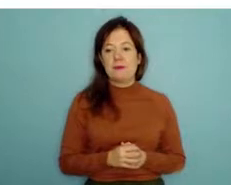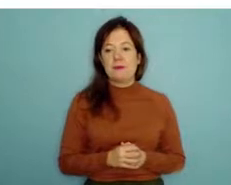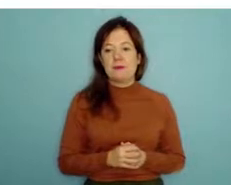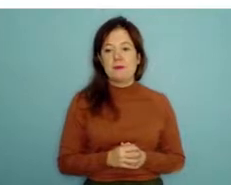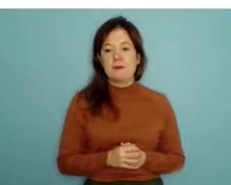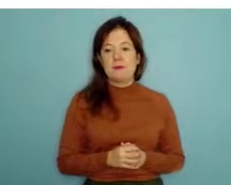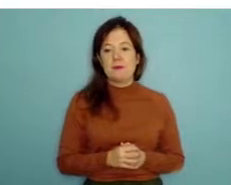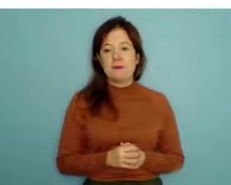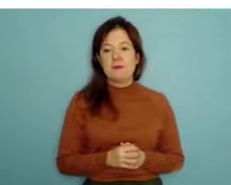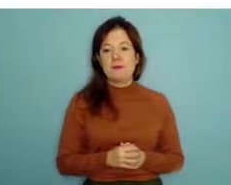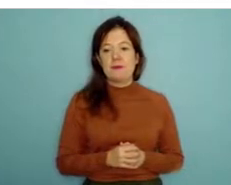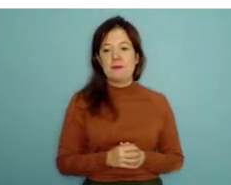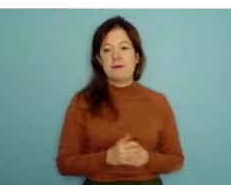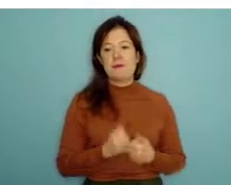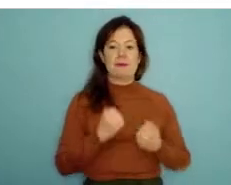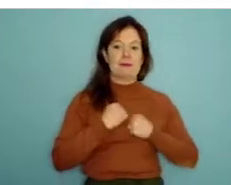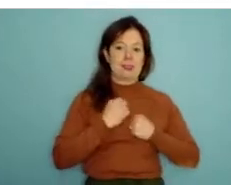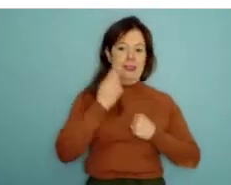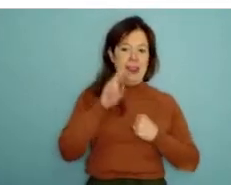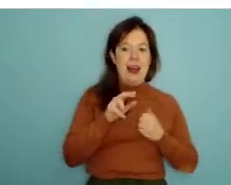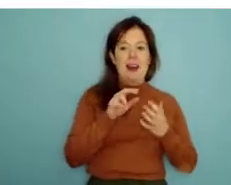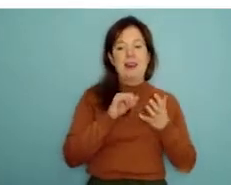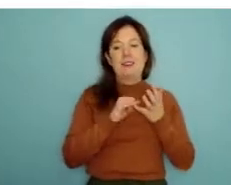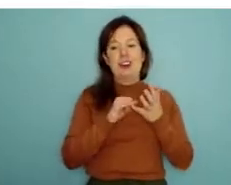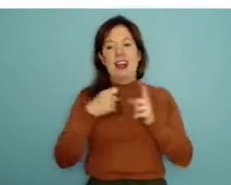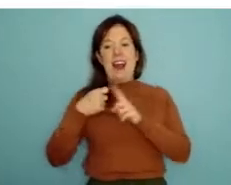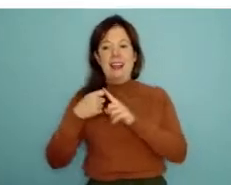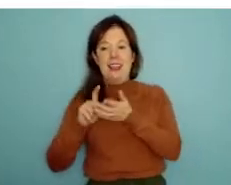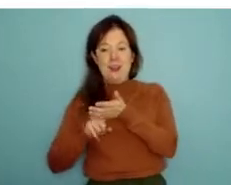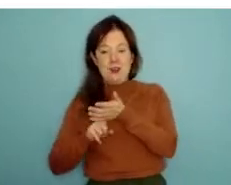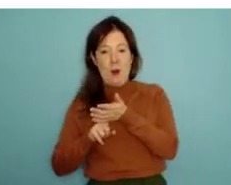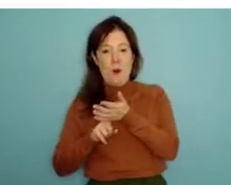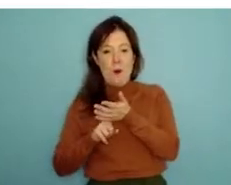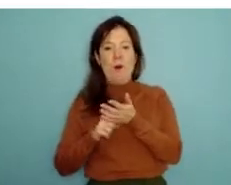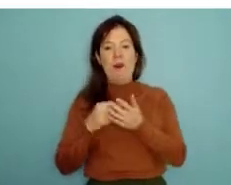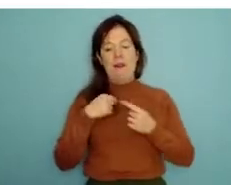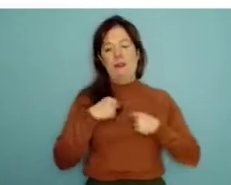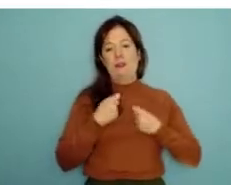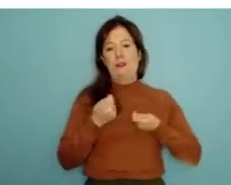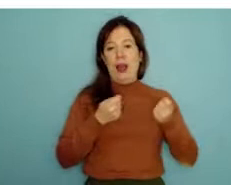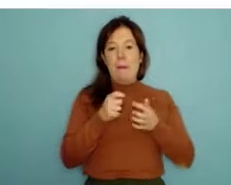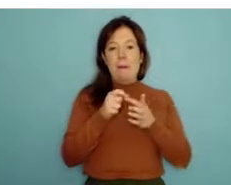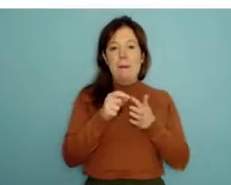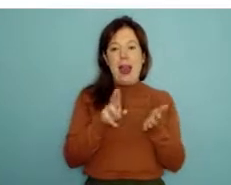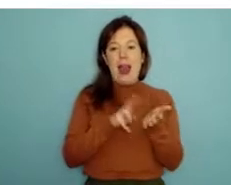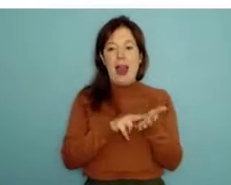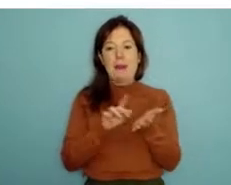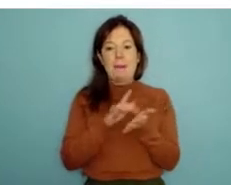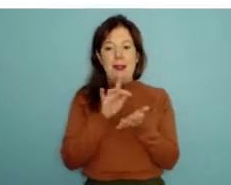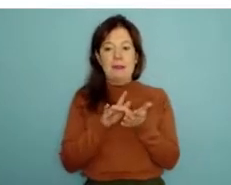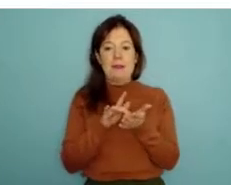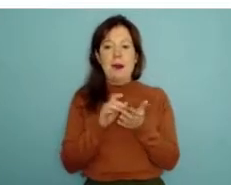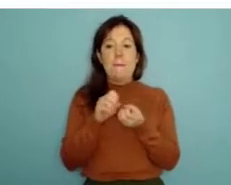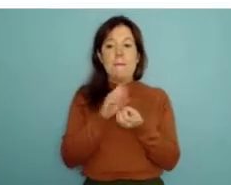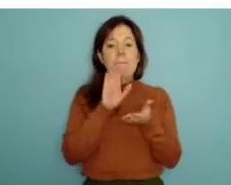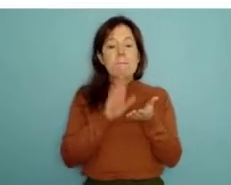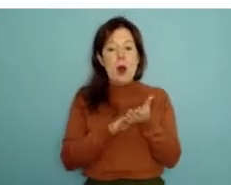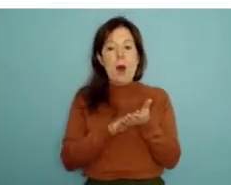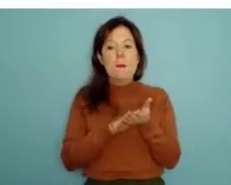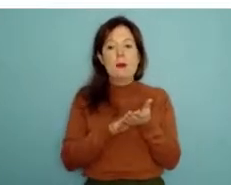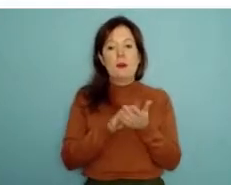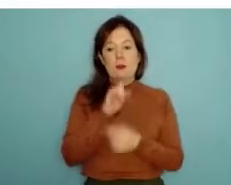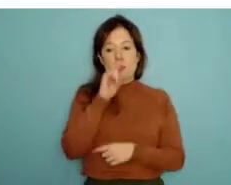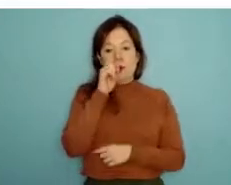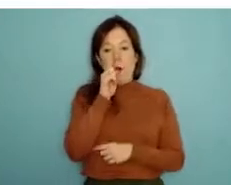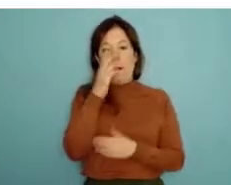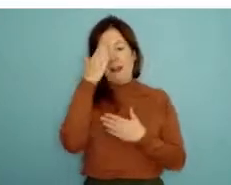So, my name is Sunny Kelsey-Lillico and I am the chair of PPN Midlands. I'm also the chief psychologist at Birmingham and Solihull Mental